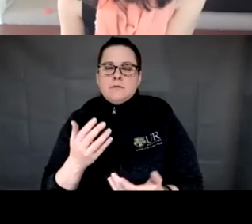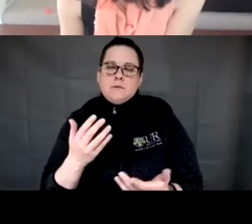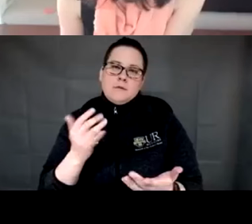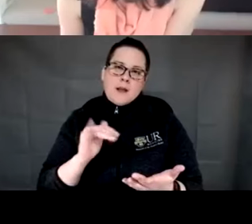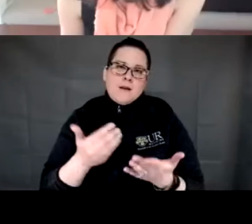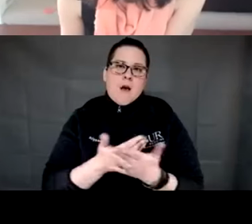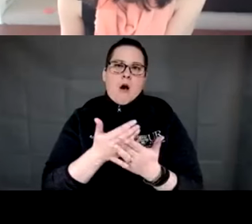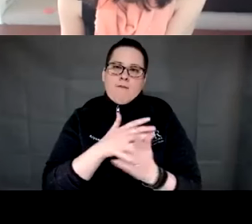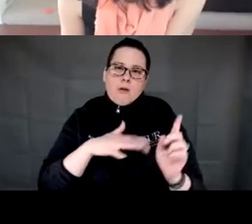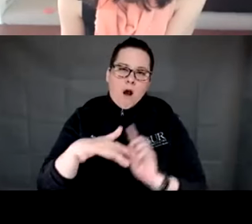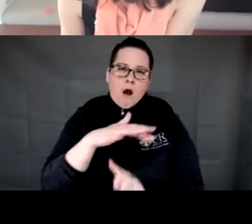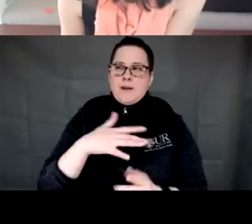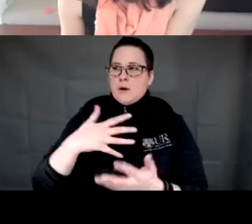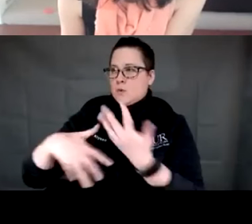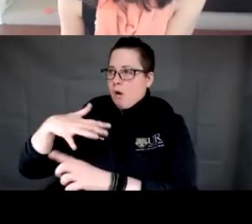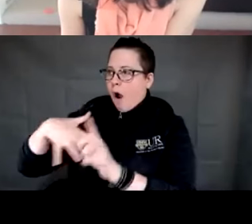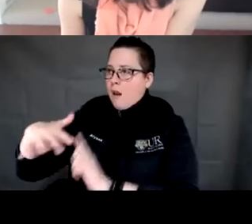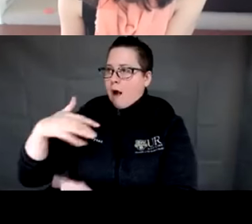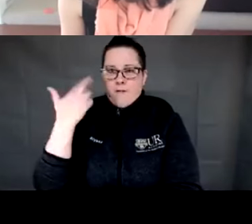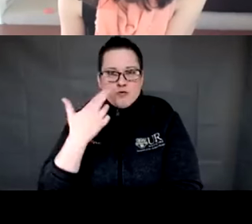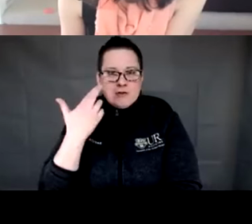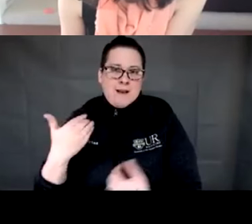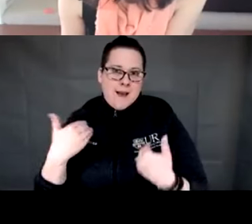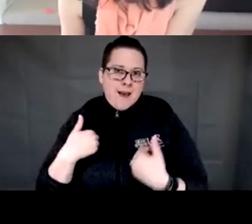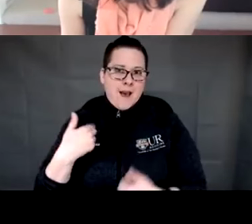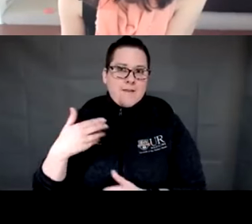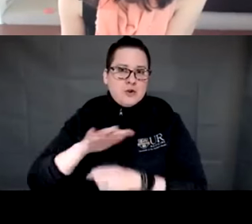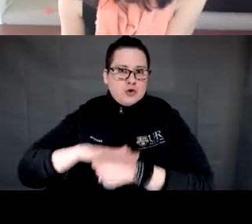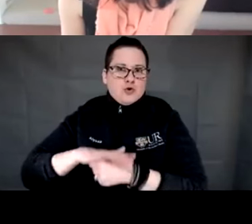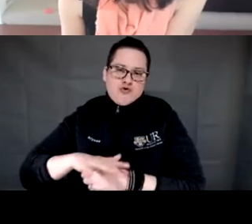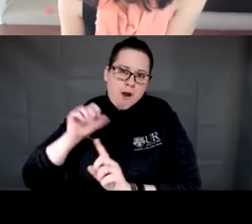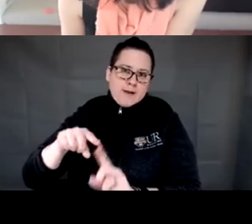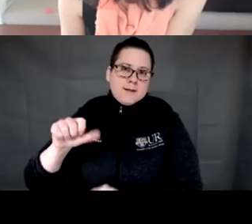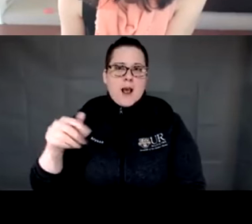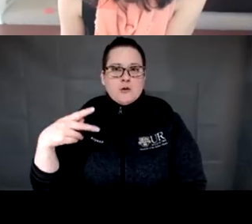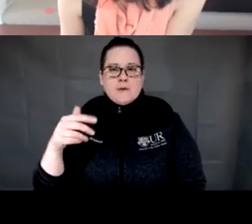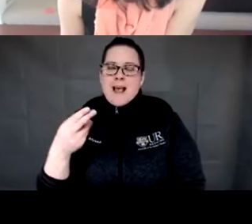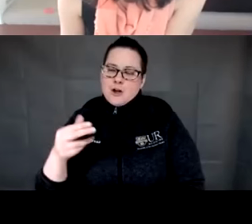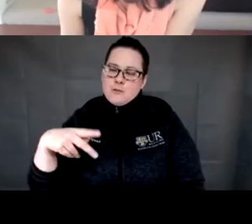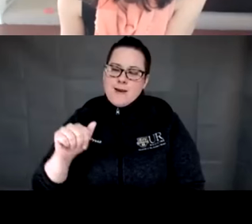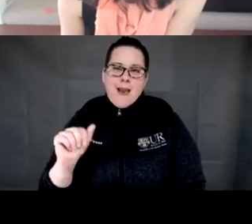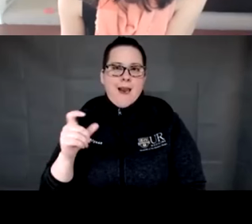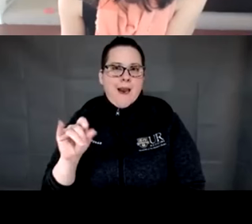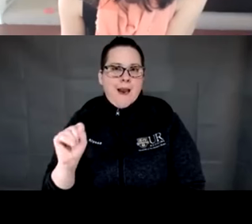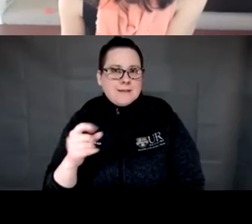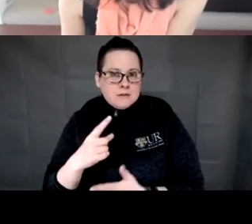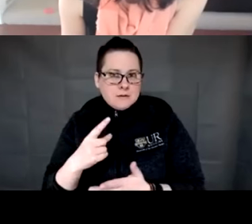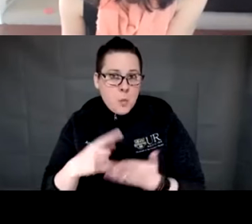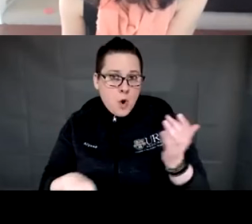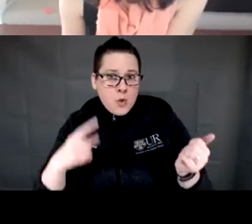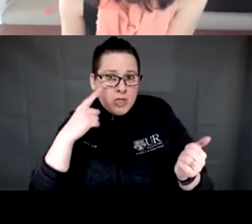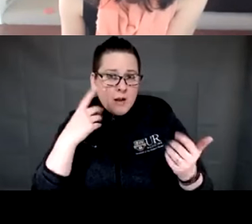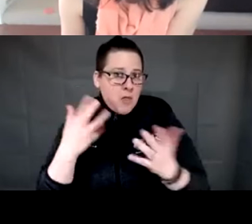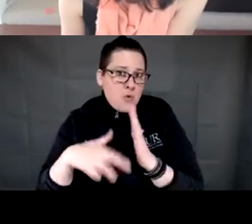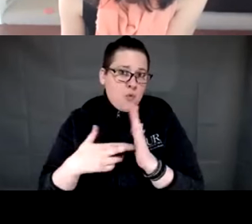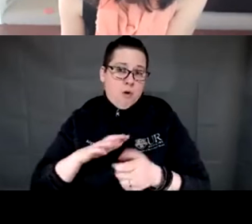contexts, there's reasons to have stress HPA axis activation. So what do you think about this idea, maybe what the role